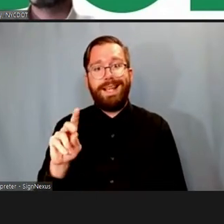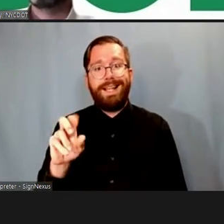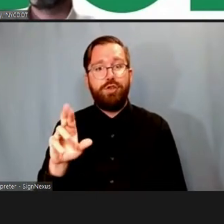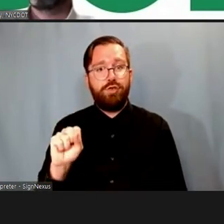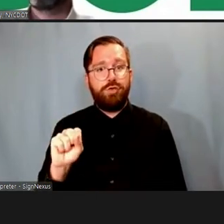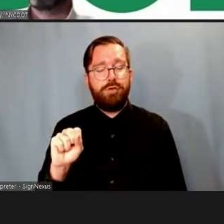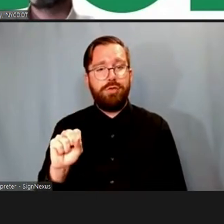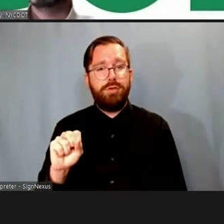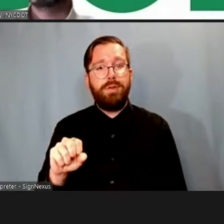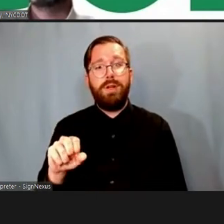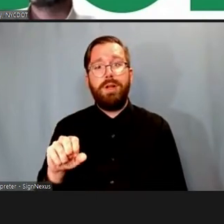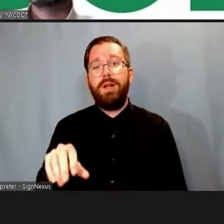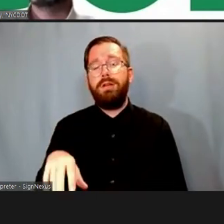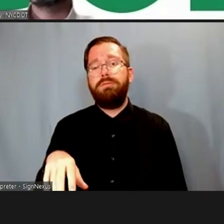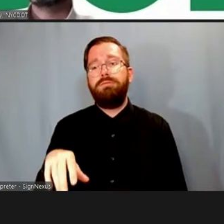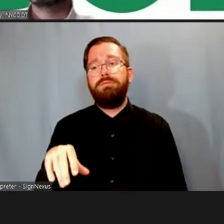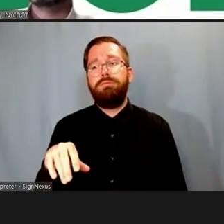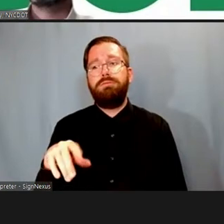zayer baptiste